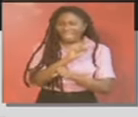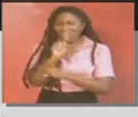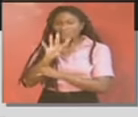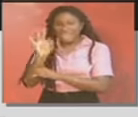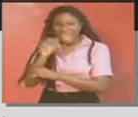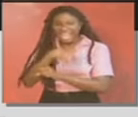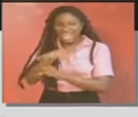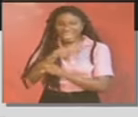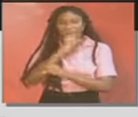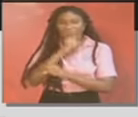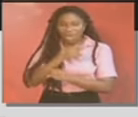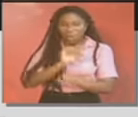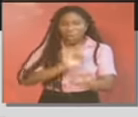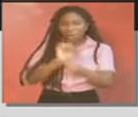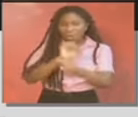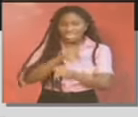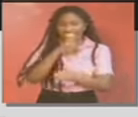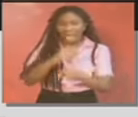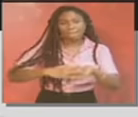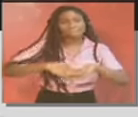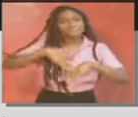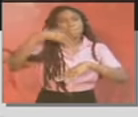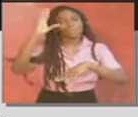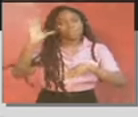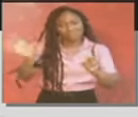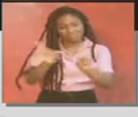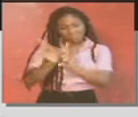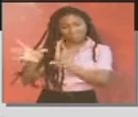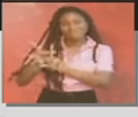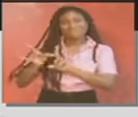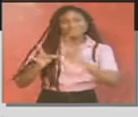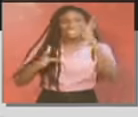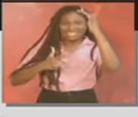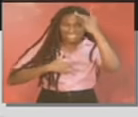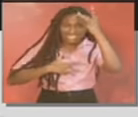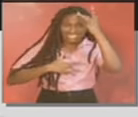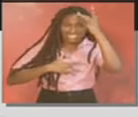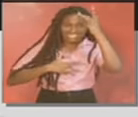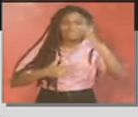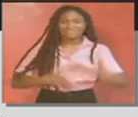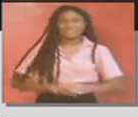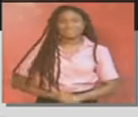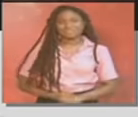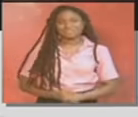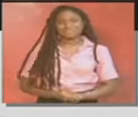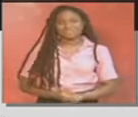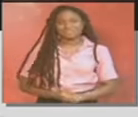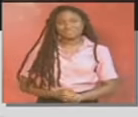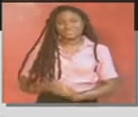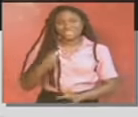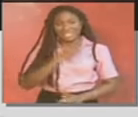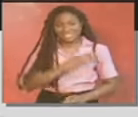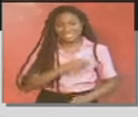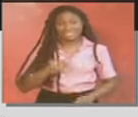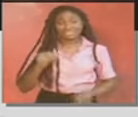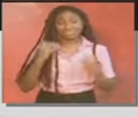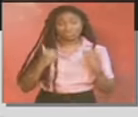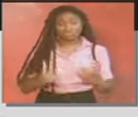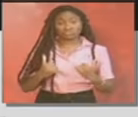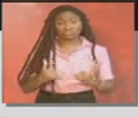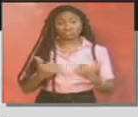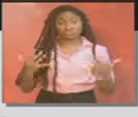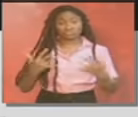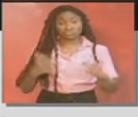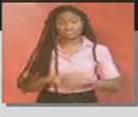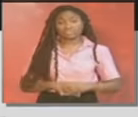age, and that just over 53% of the COVID positives have been men.